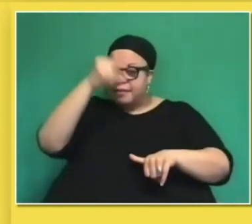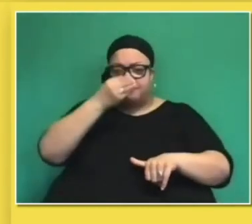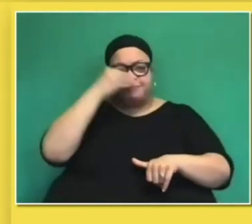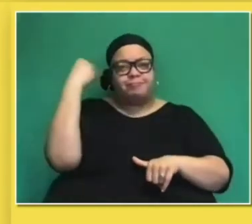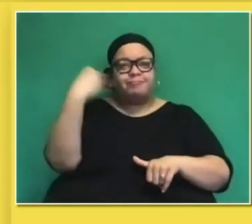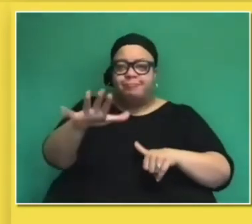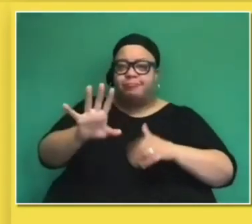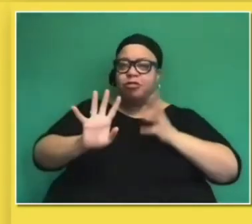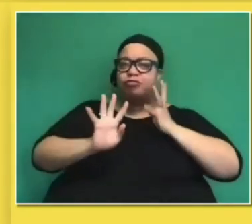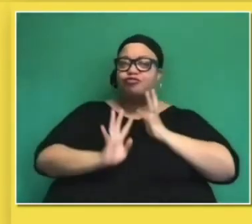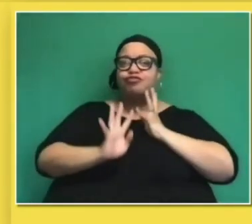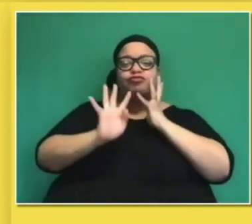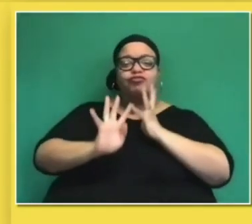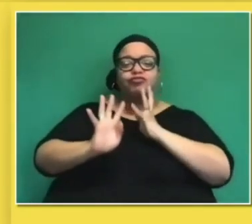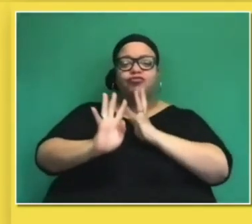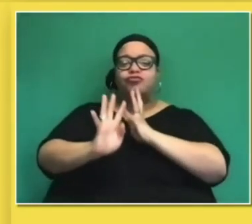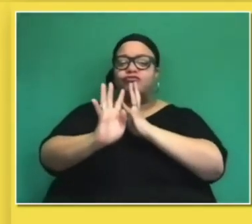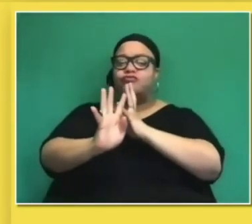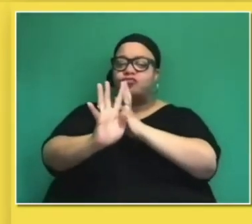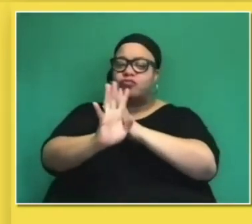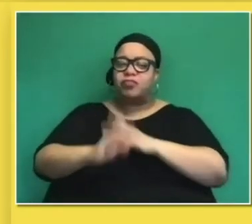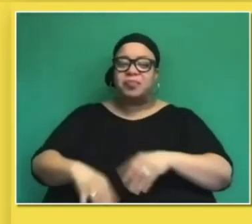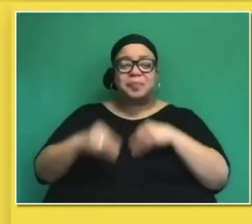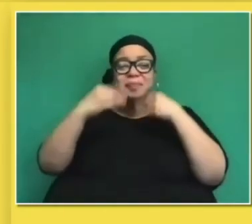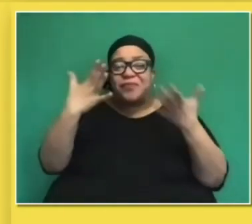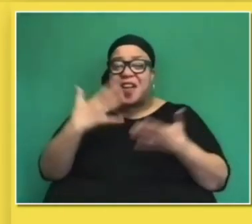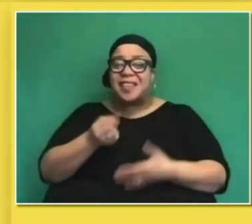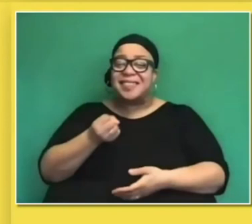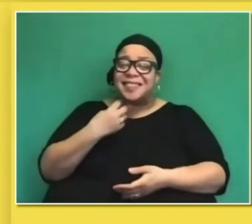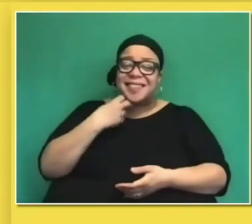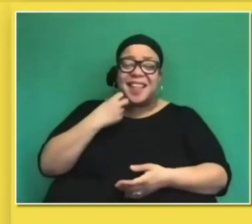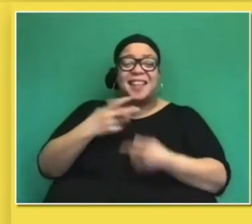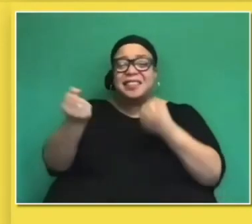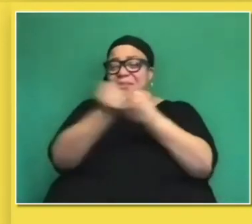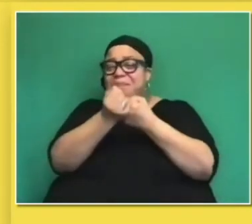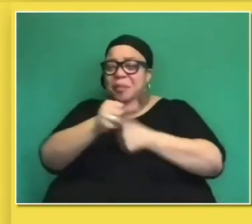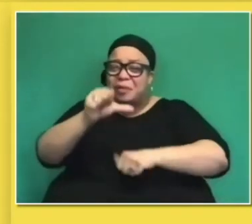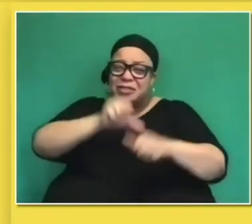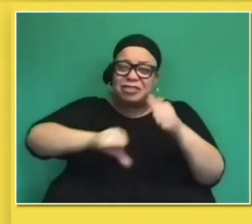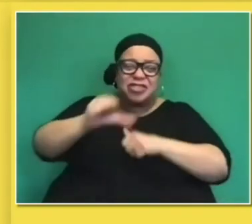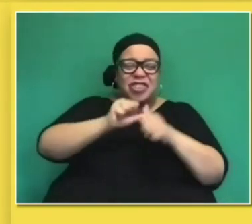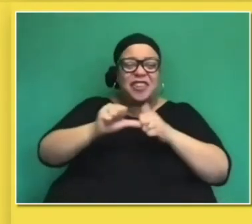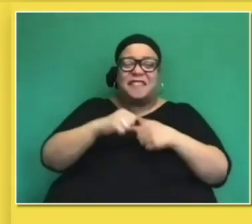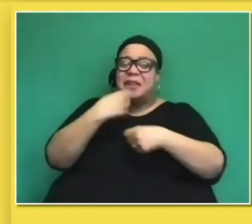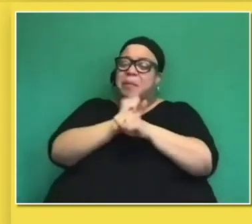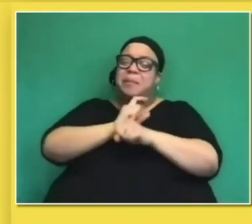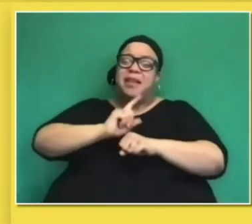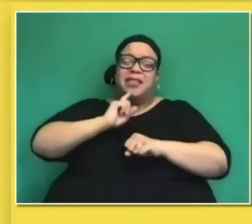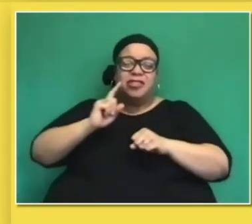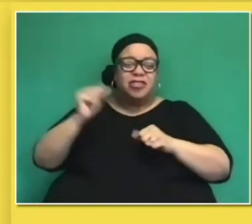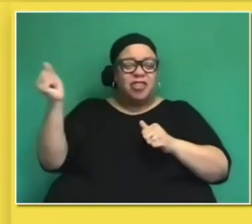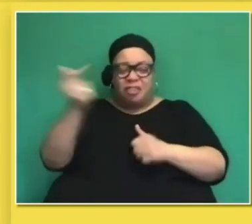sustenance, and made sure that every vote counts.